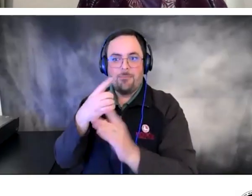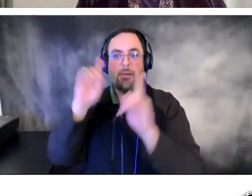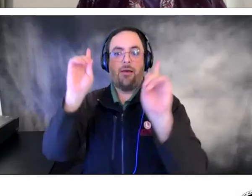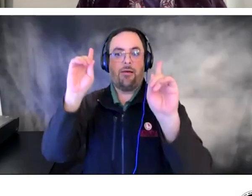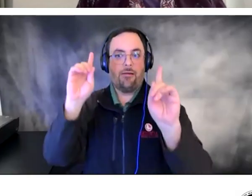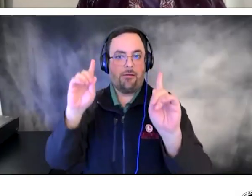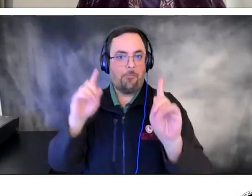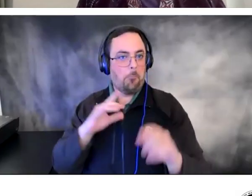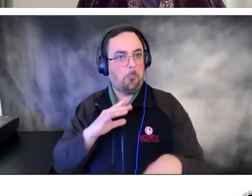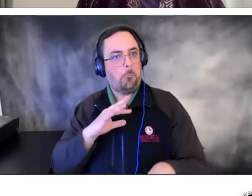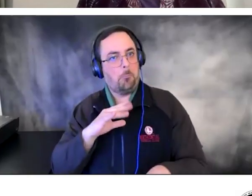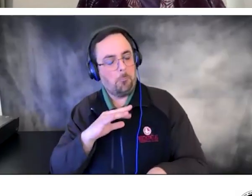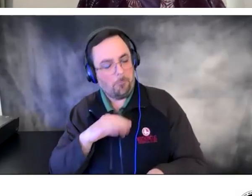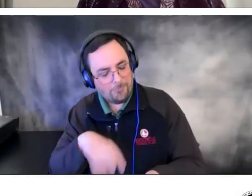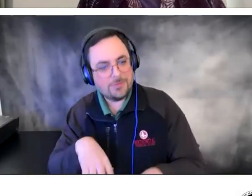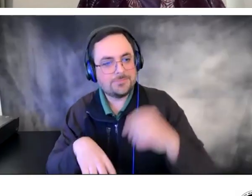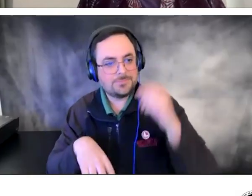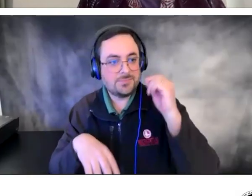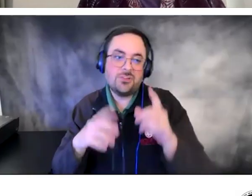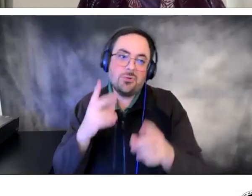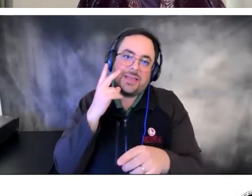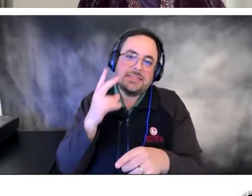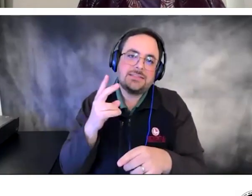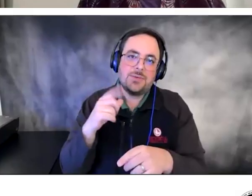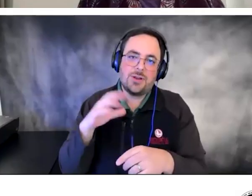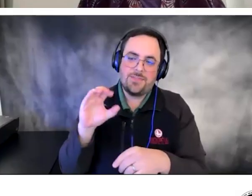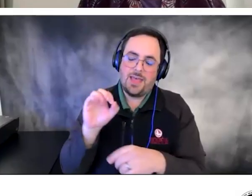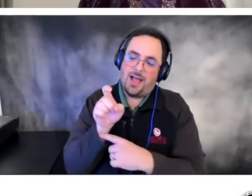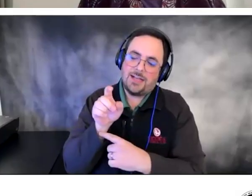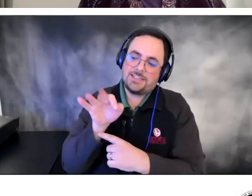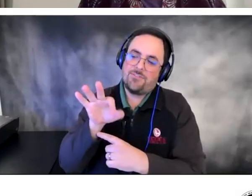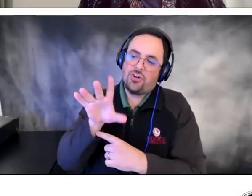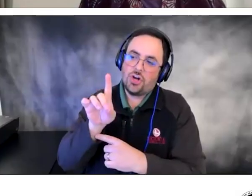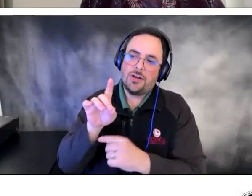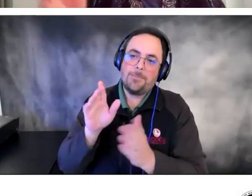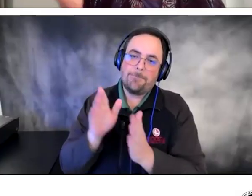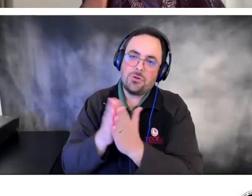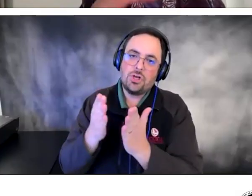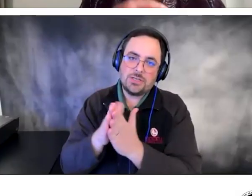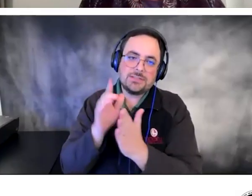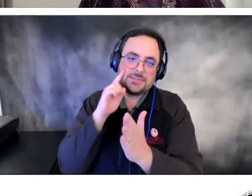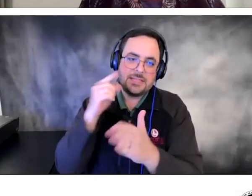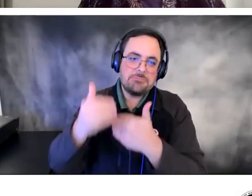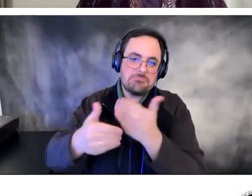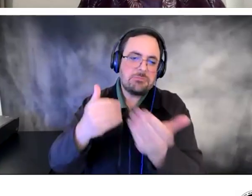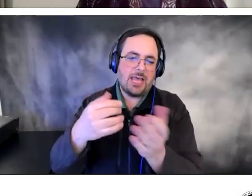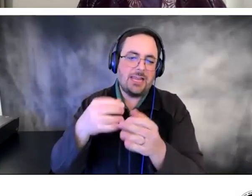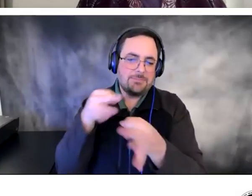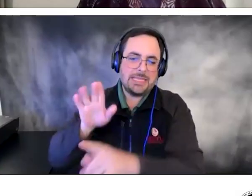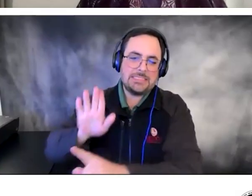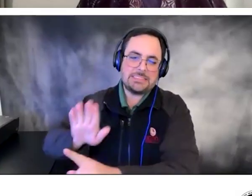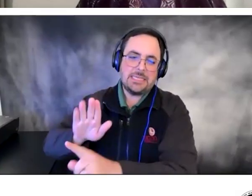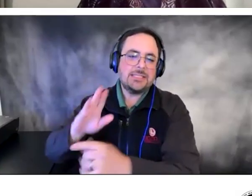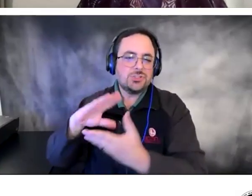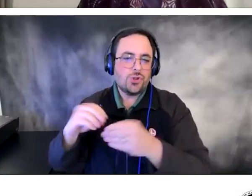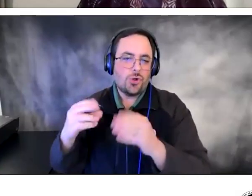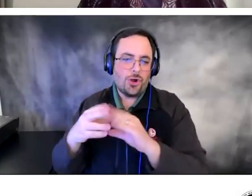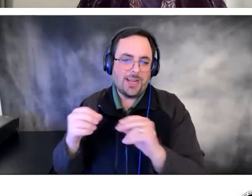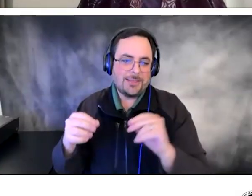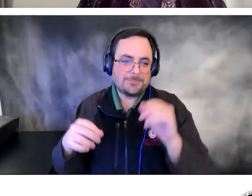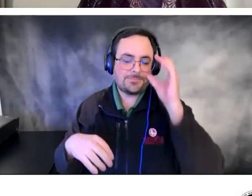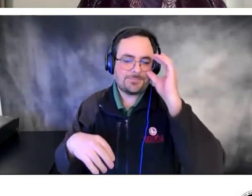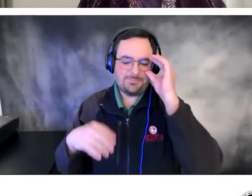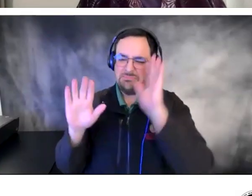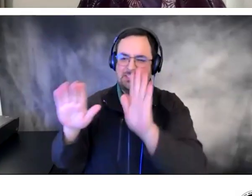about it. But I've written about him, and you can see one of the Oxford books that there's a story about him over time and how he learned. All right, so let's